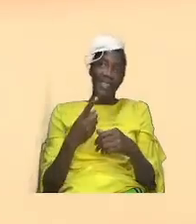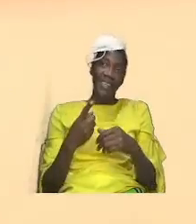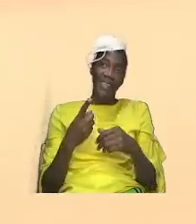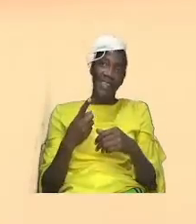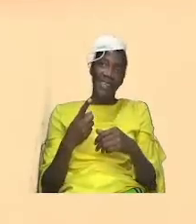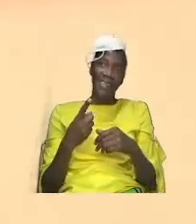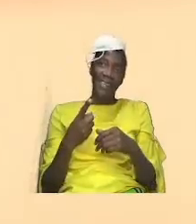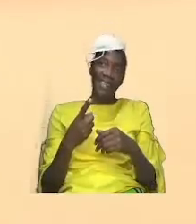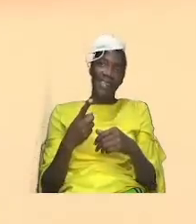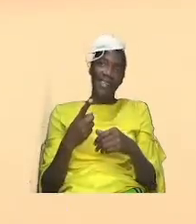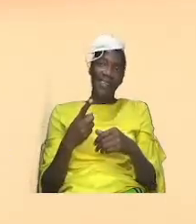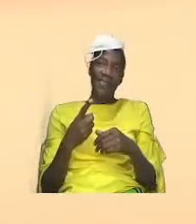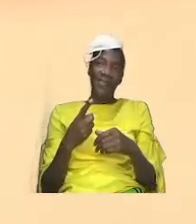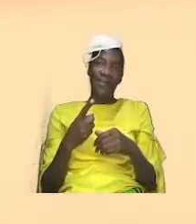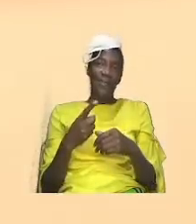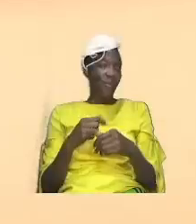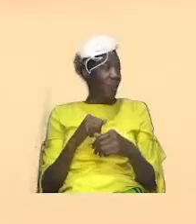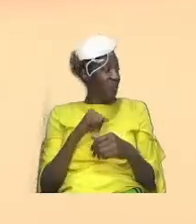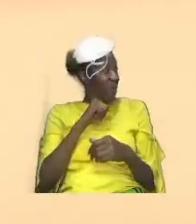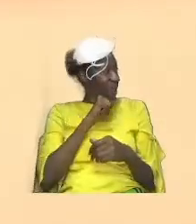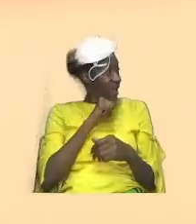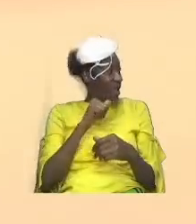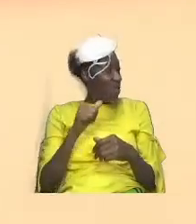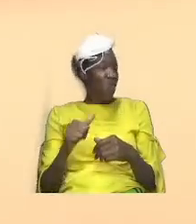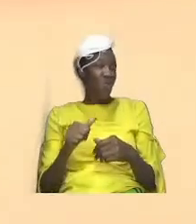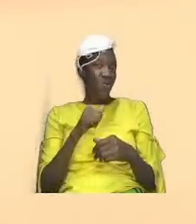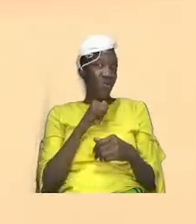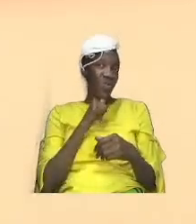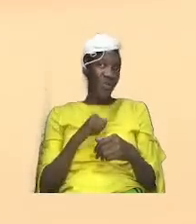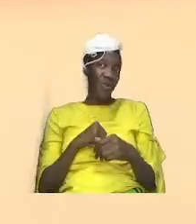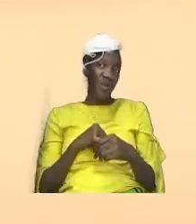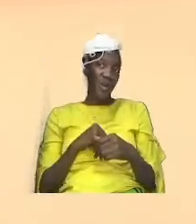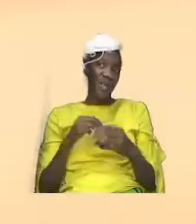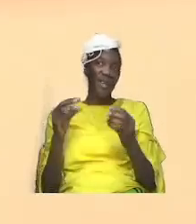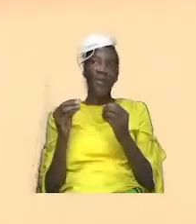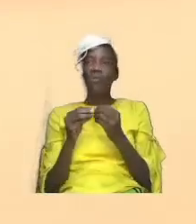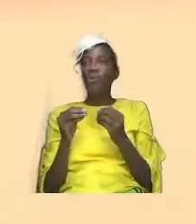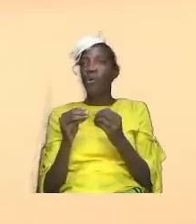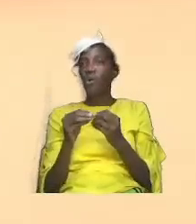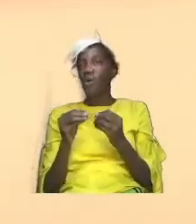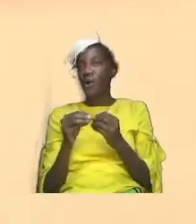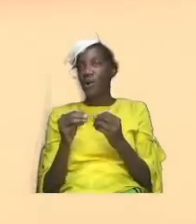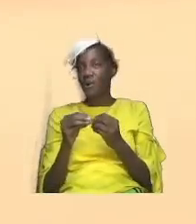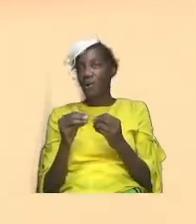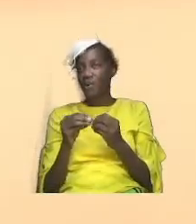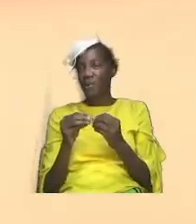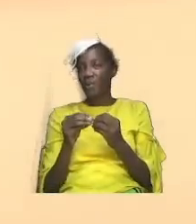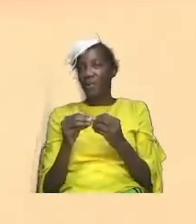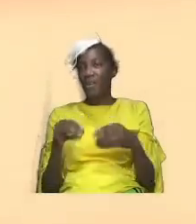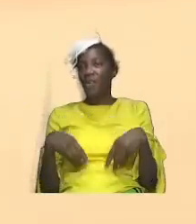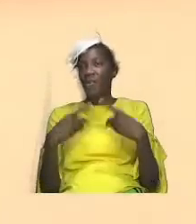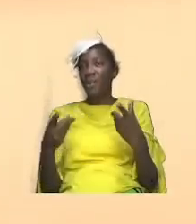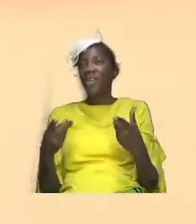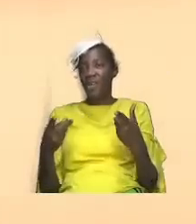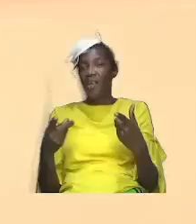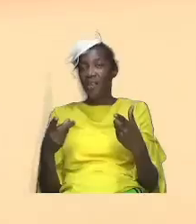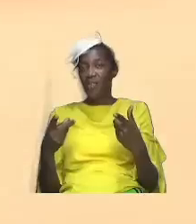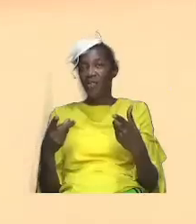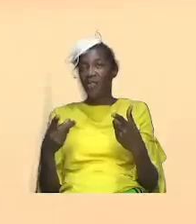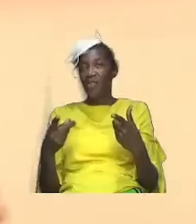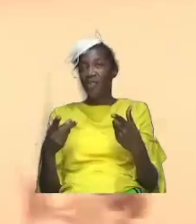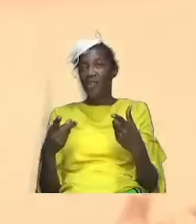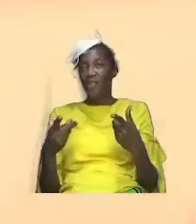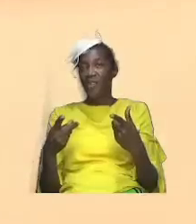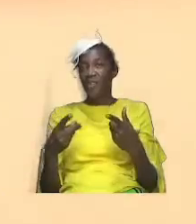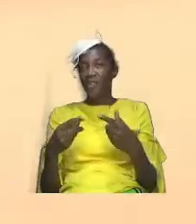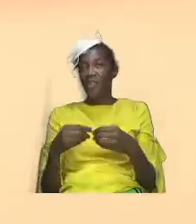mite, was much more than the other man who gave an abundant amount, but he